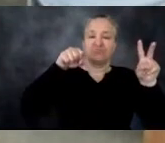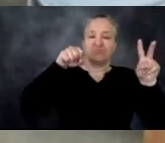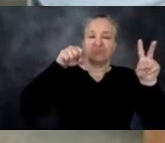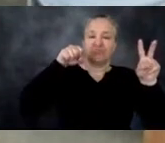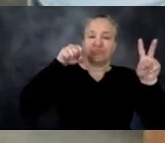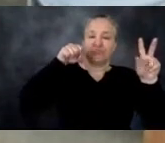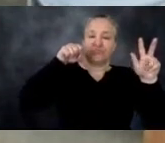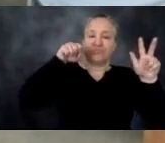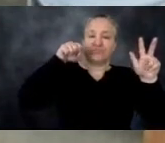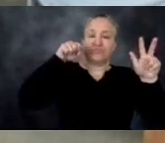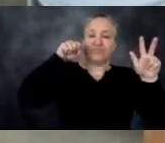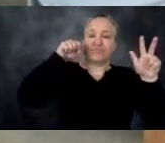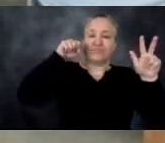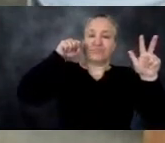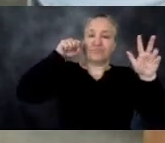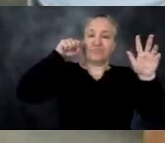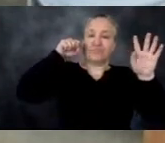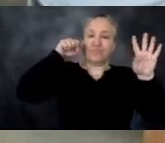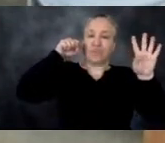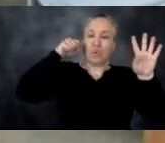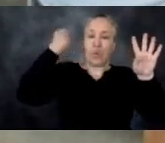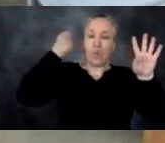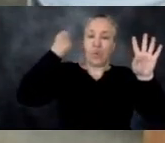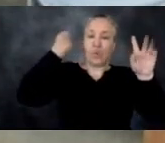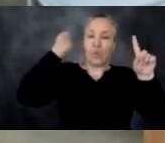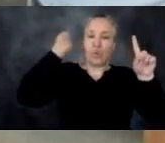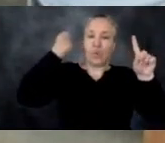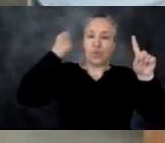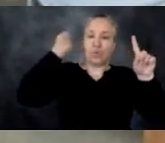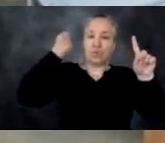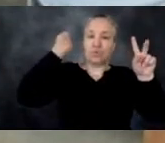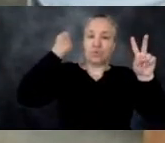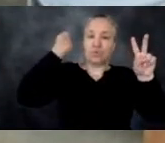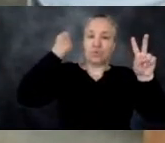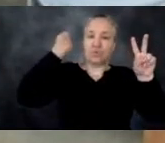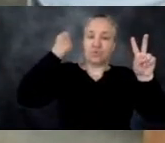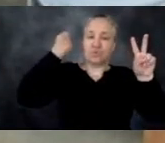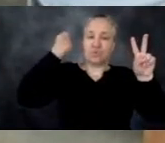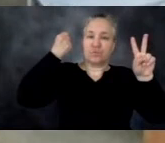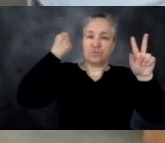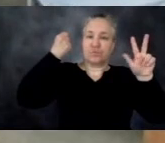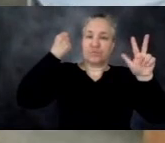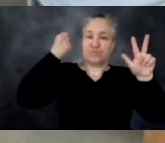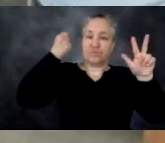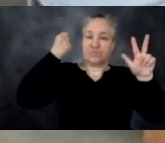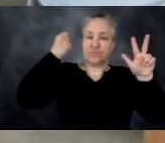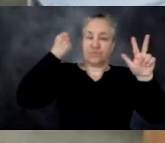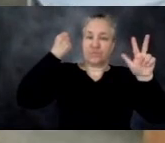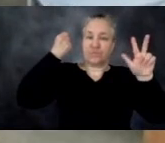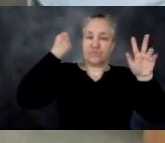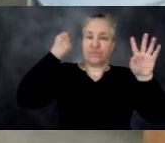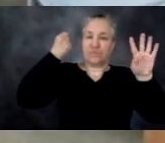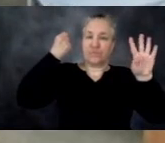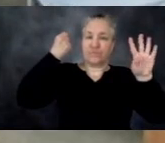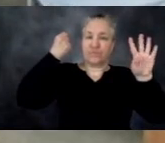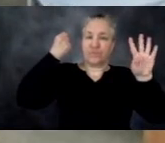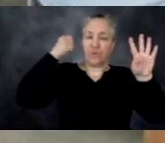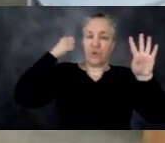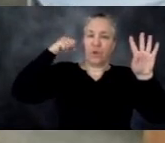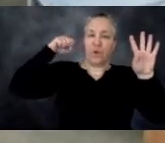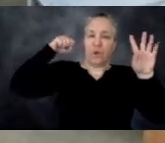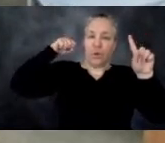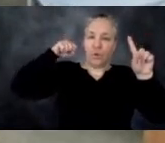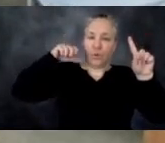two, three, four, hold, one, two, three,